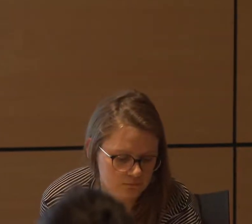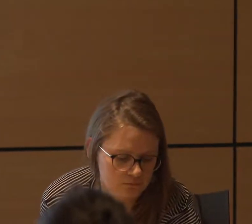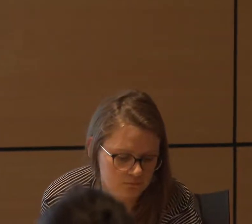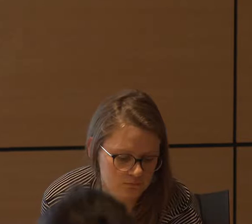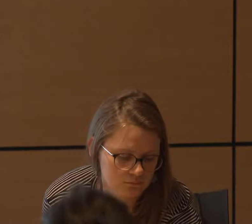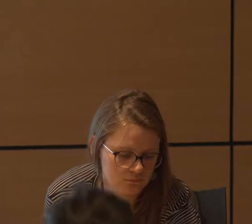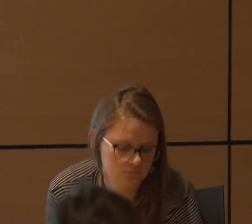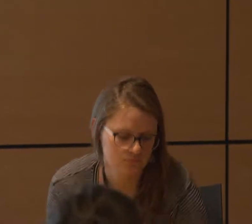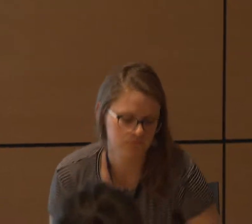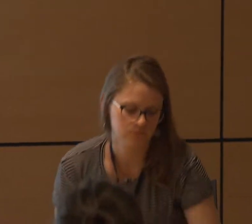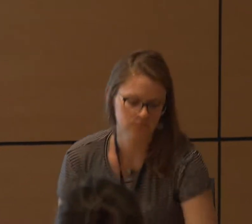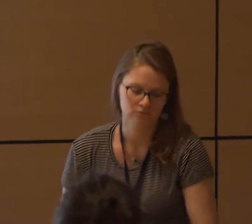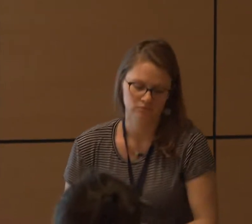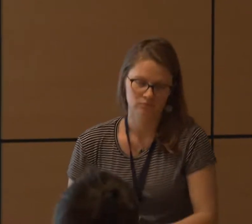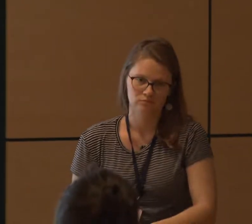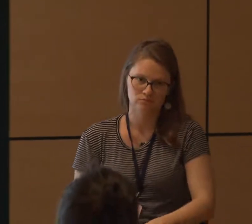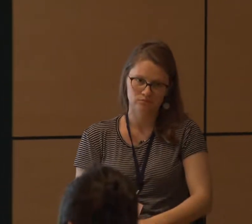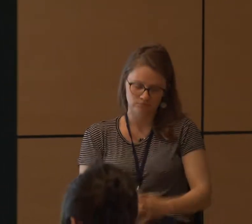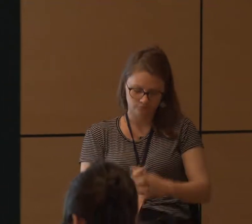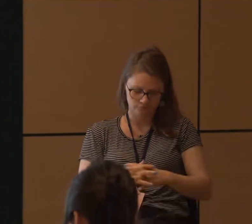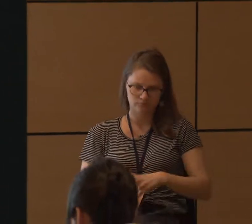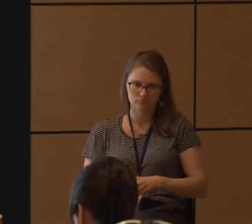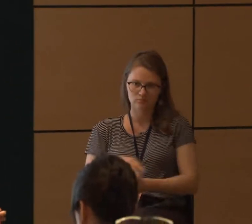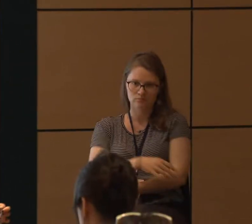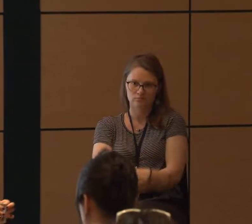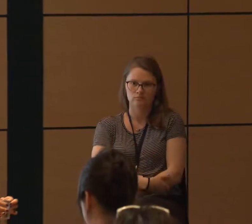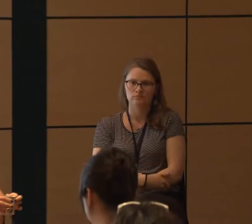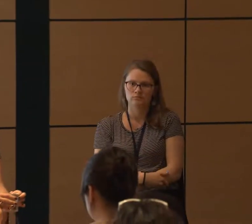thank you there was another question